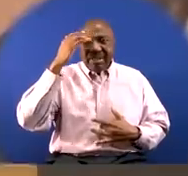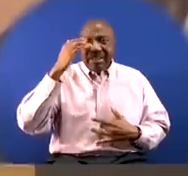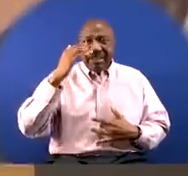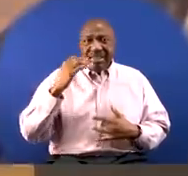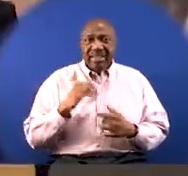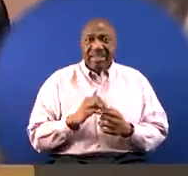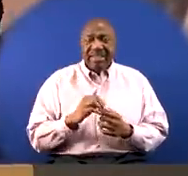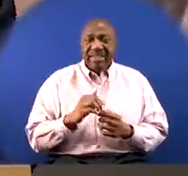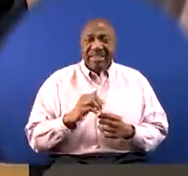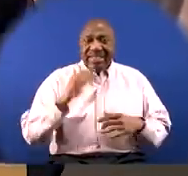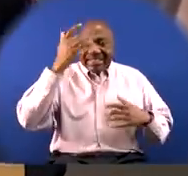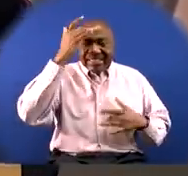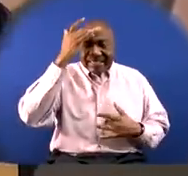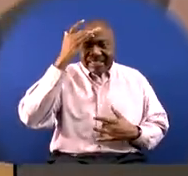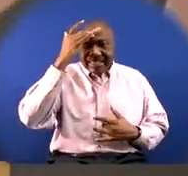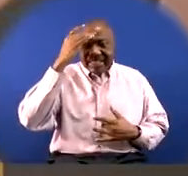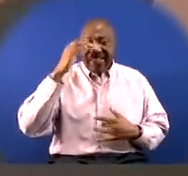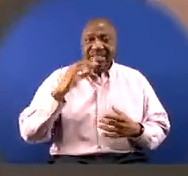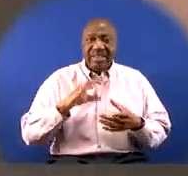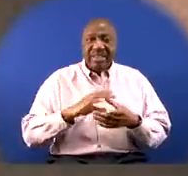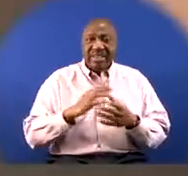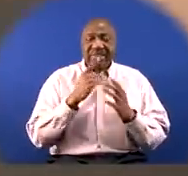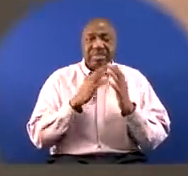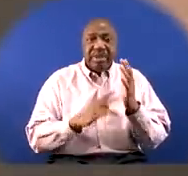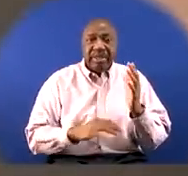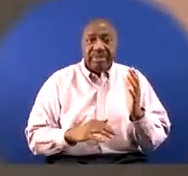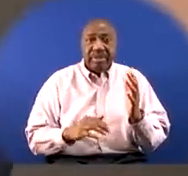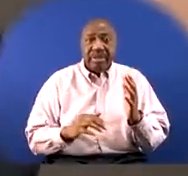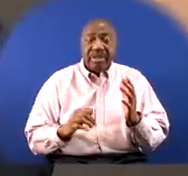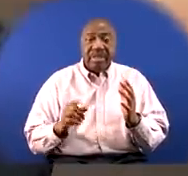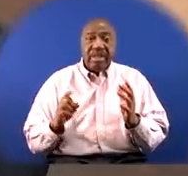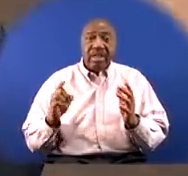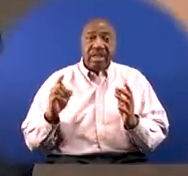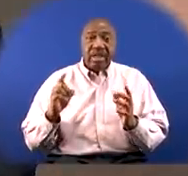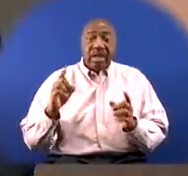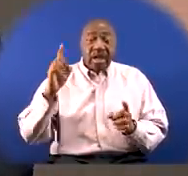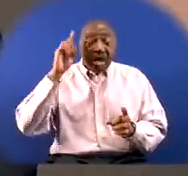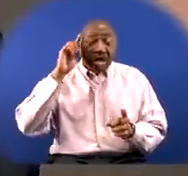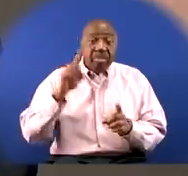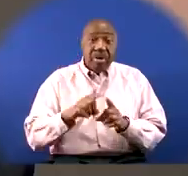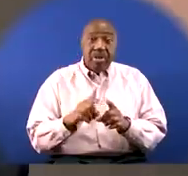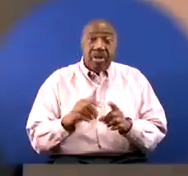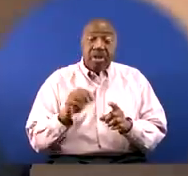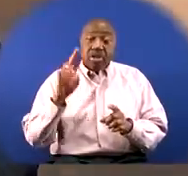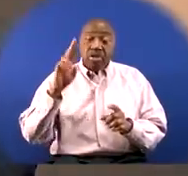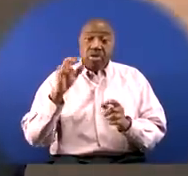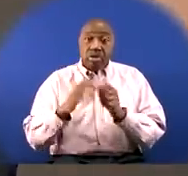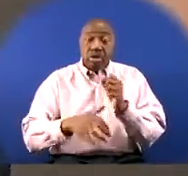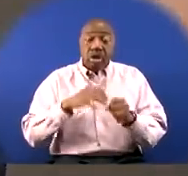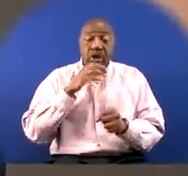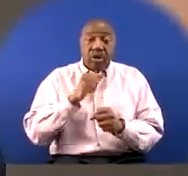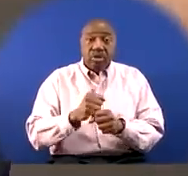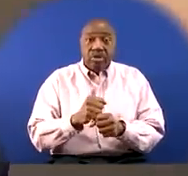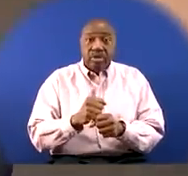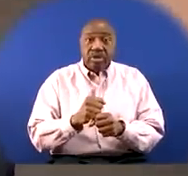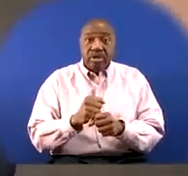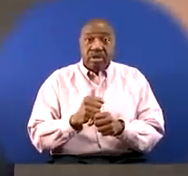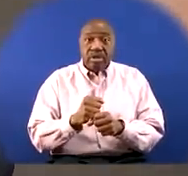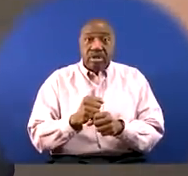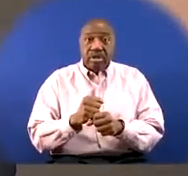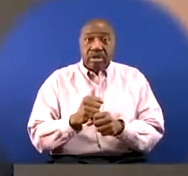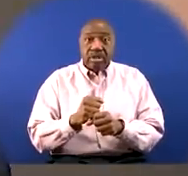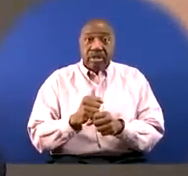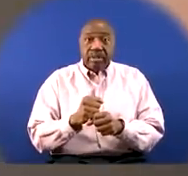rare blood disease. Her brother, who was 2 years older than her, recovered from